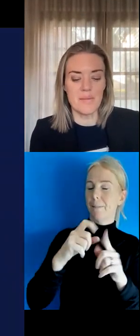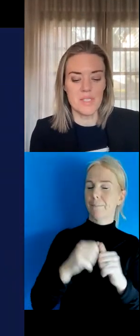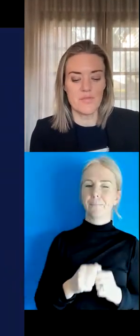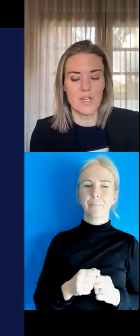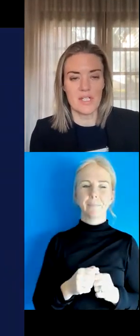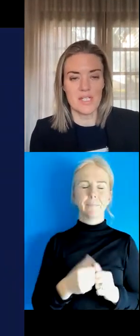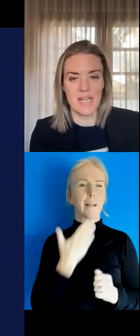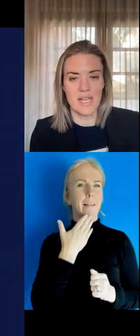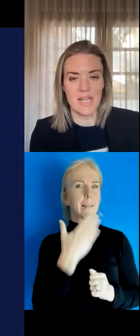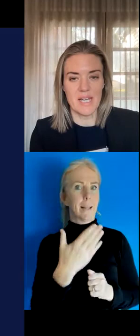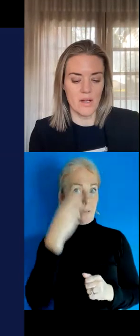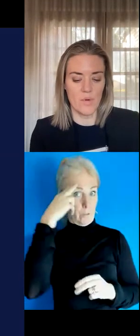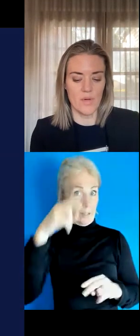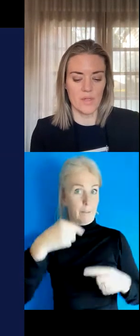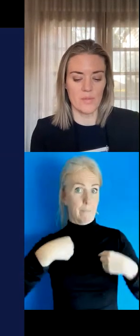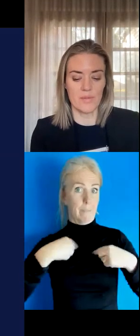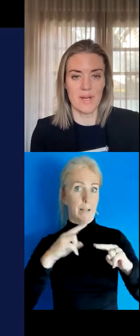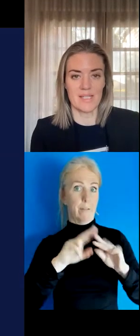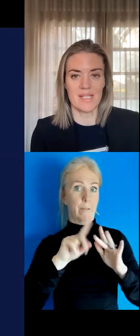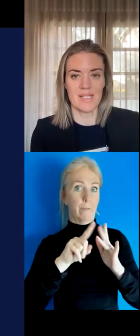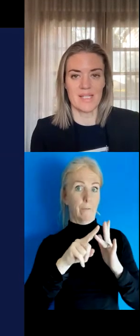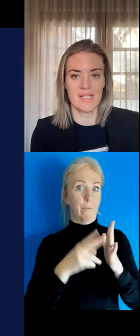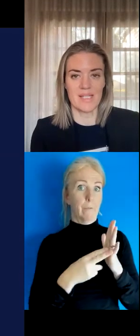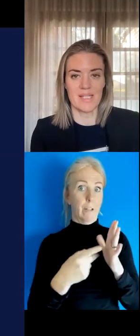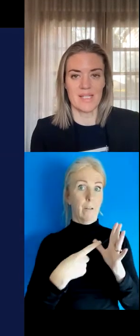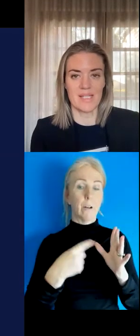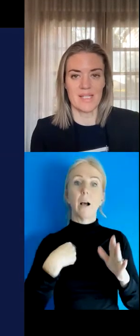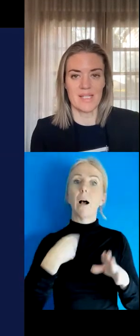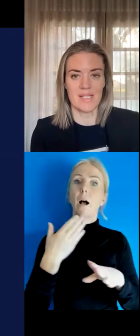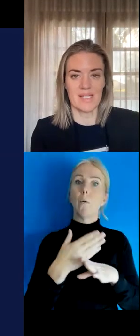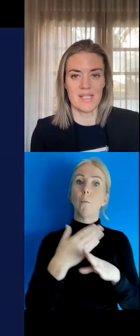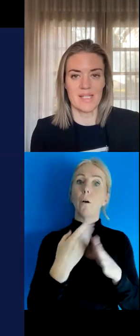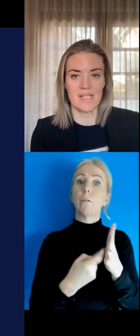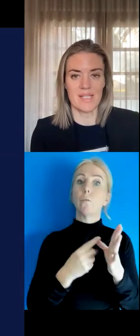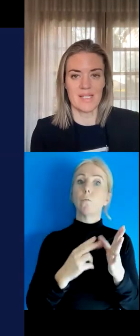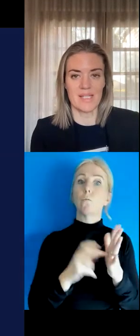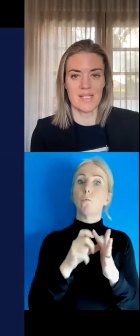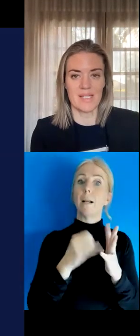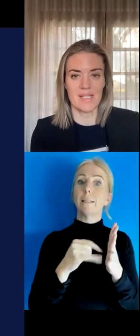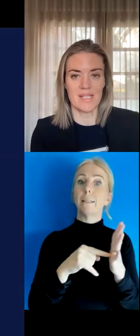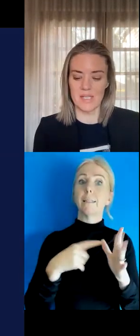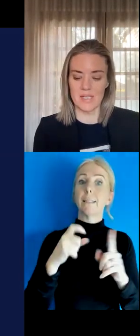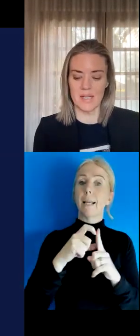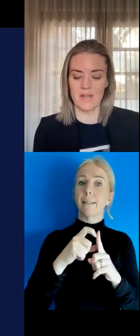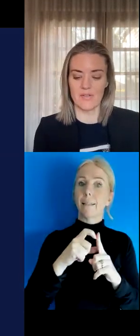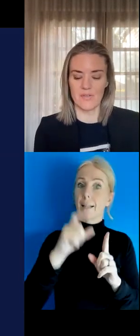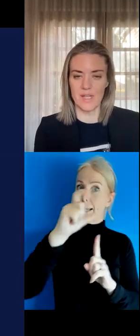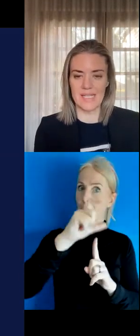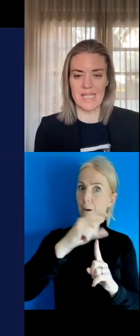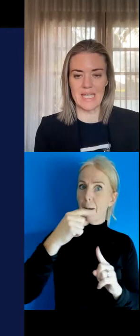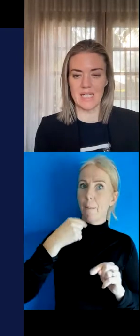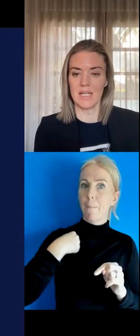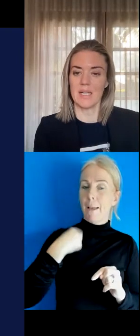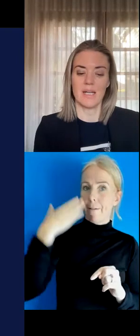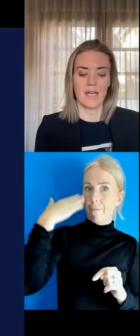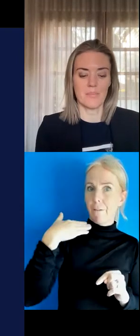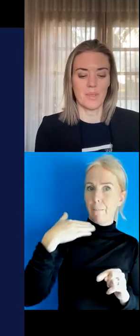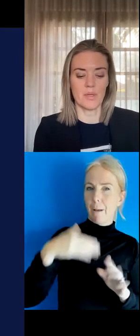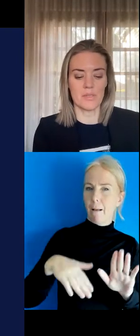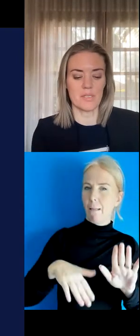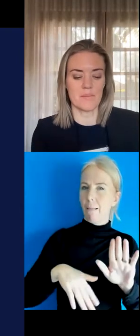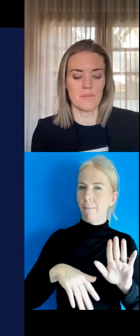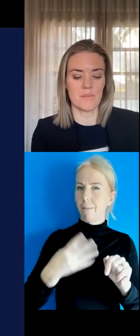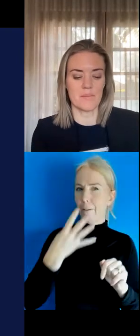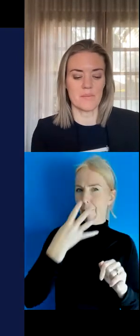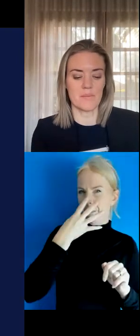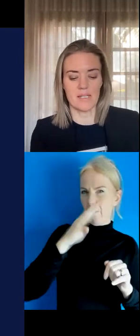My name is Fiona Taylor. I work with Randstad in Canberra. I am female, late 40s. I have fair skin